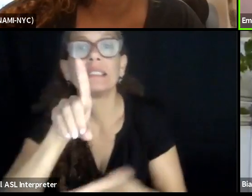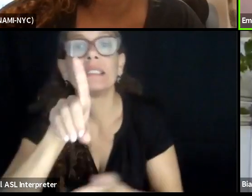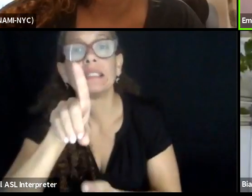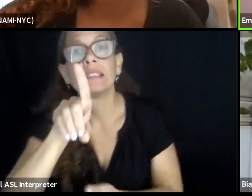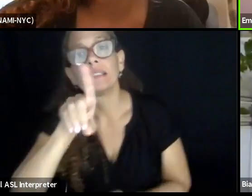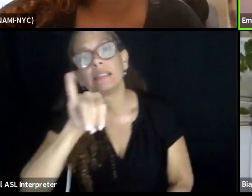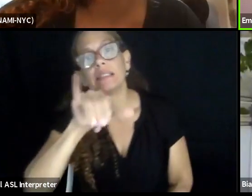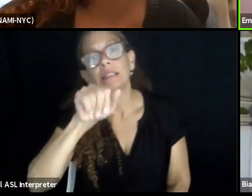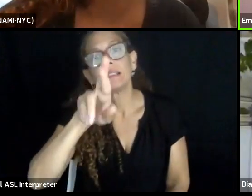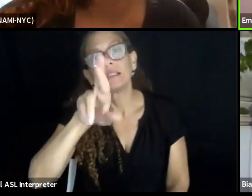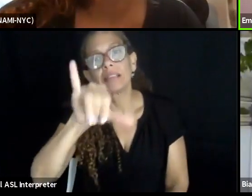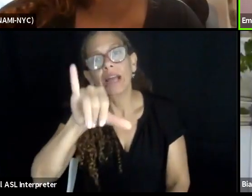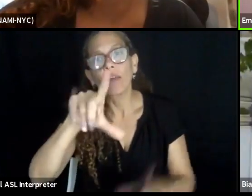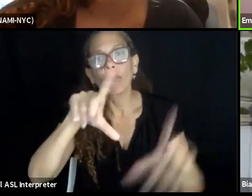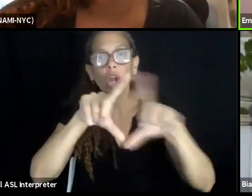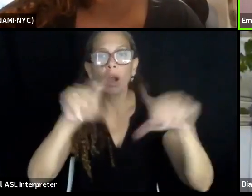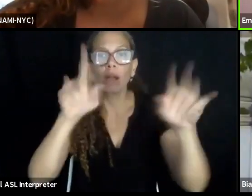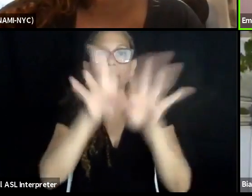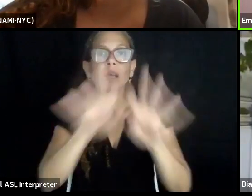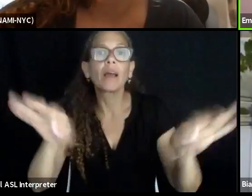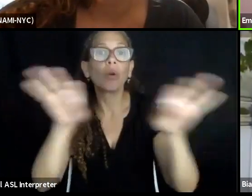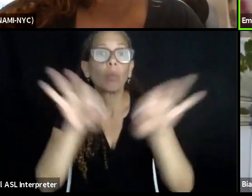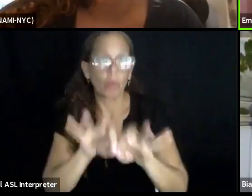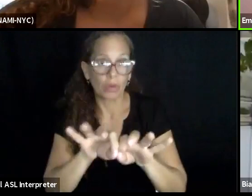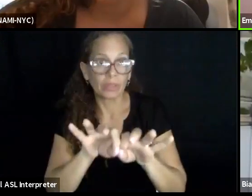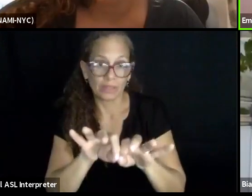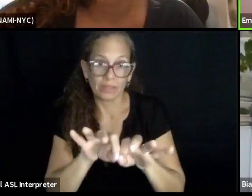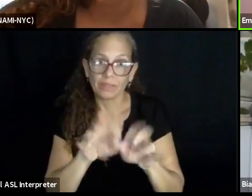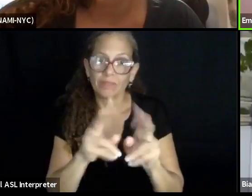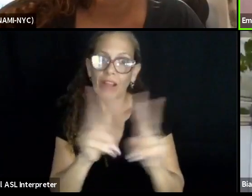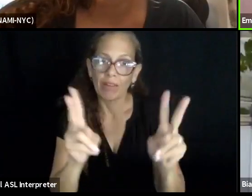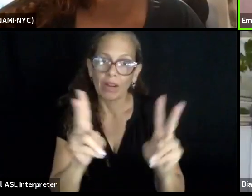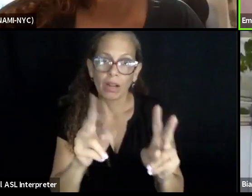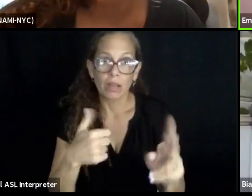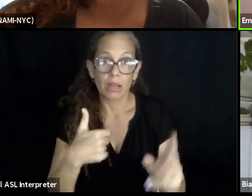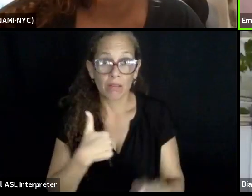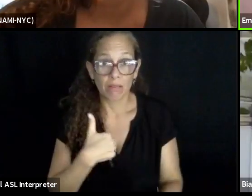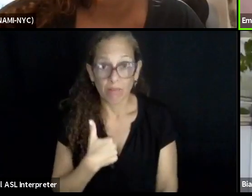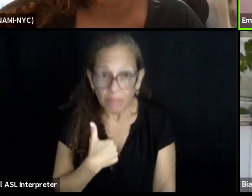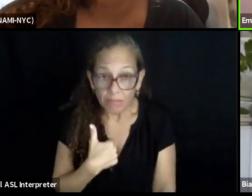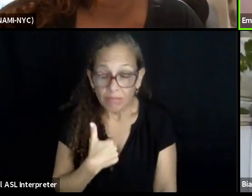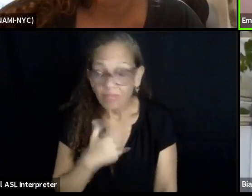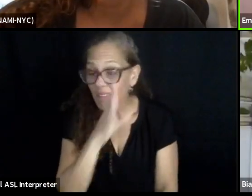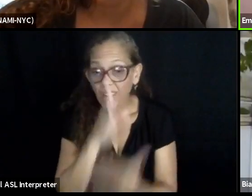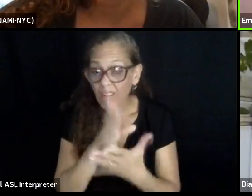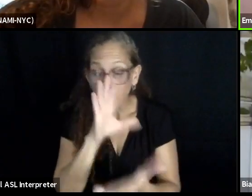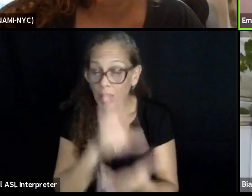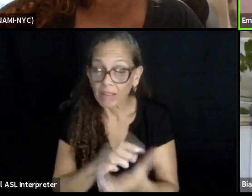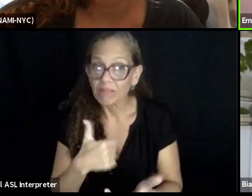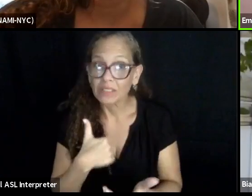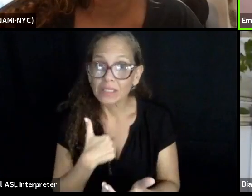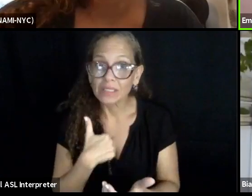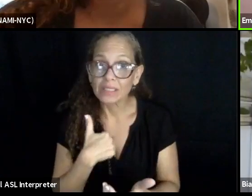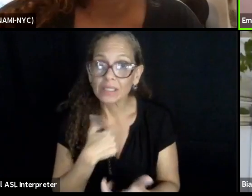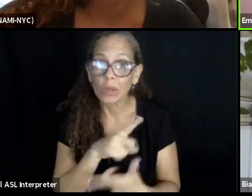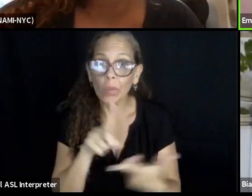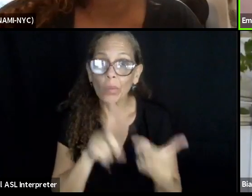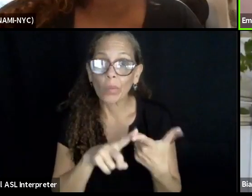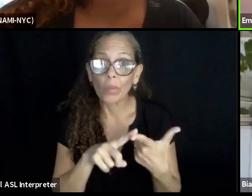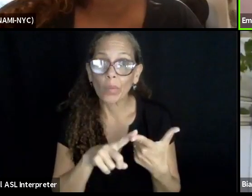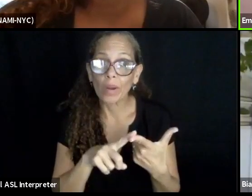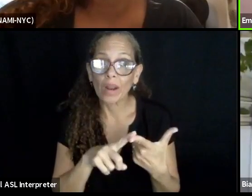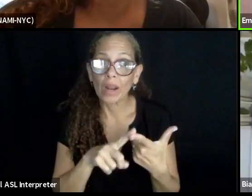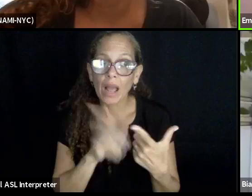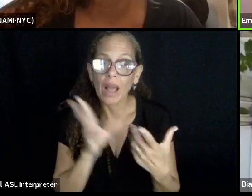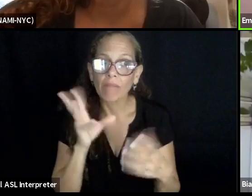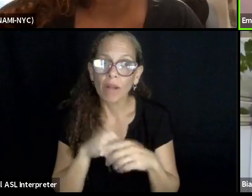important. Because when I never believed, because by the time I got to DBT,